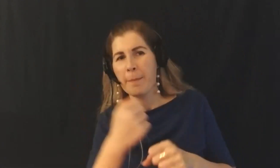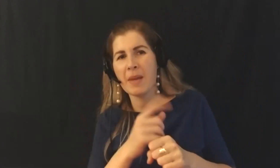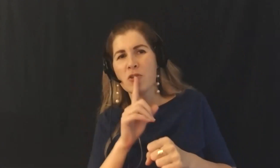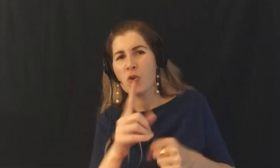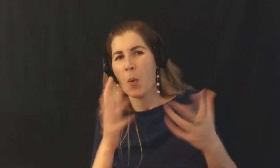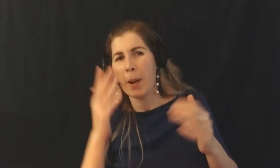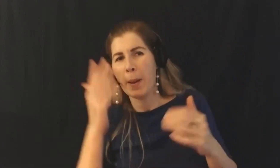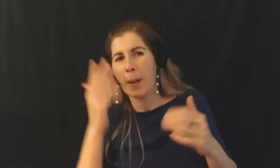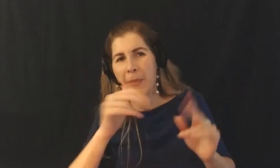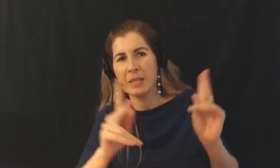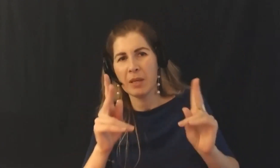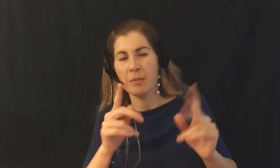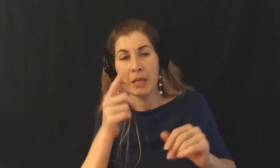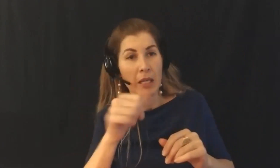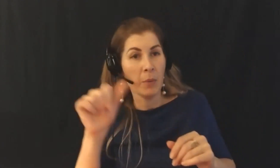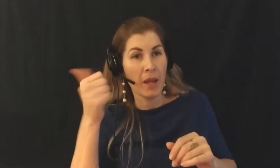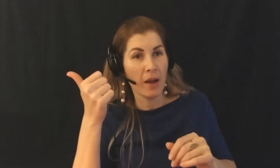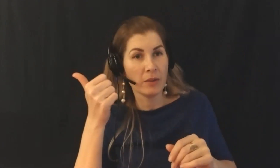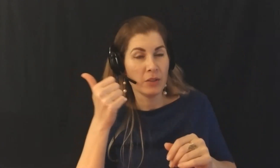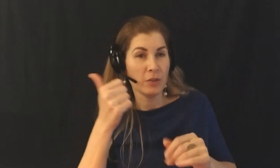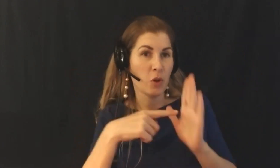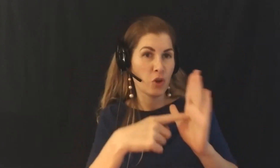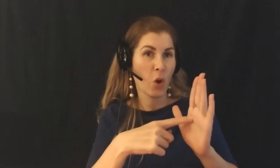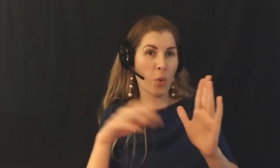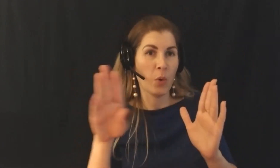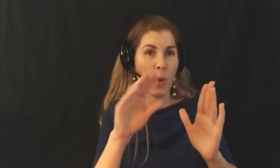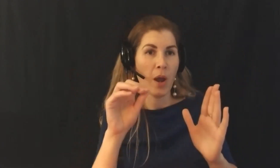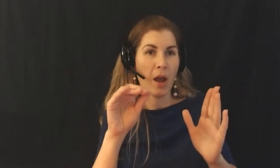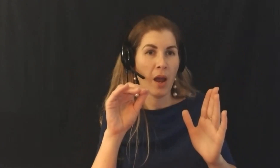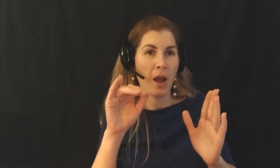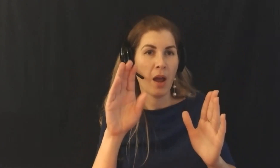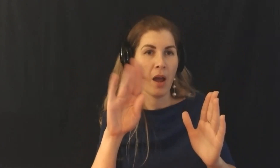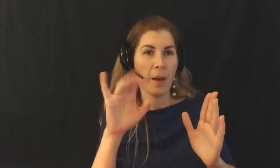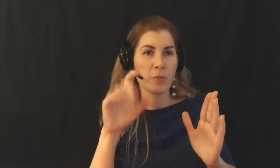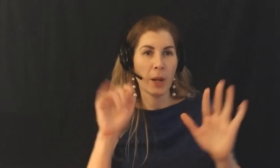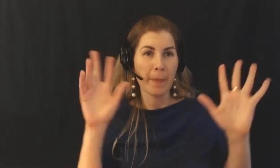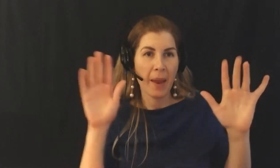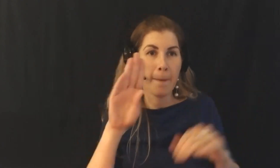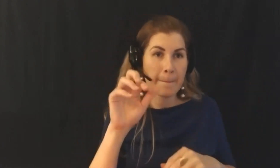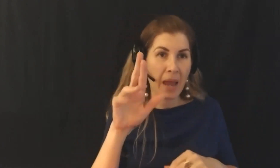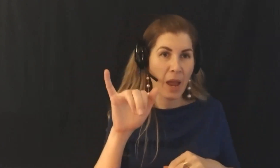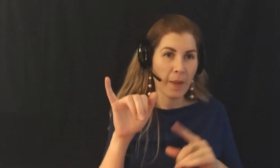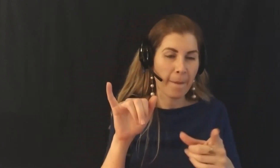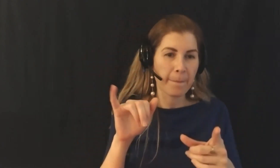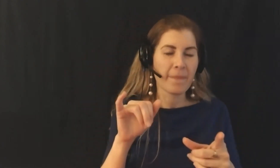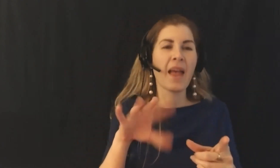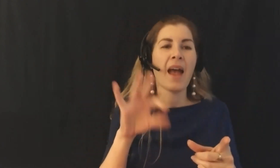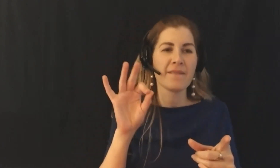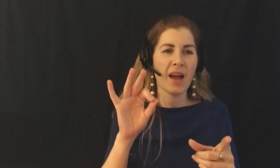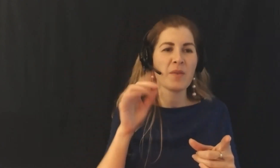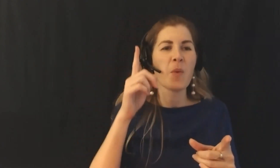anyone. Anyone else want to share their objects? Can you give me some wiggle fingers? Barry. I found a little